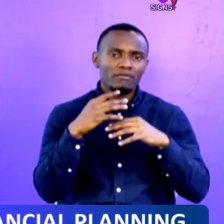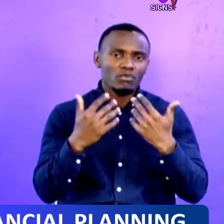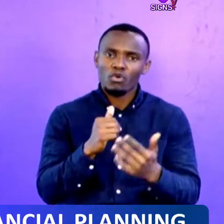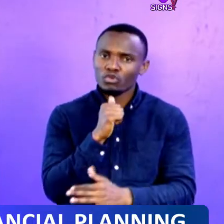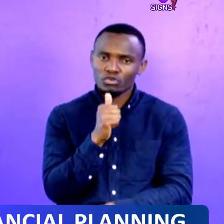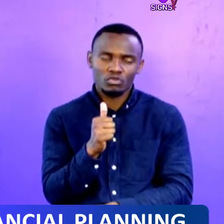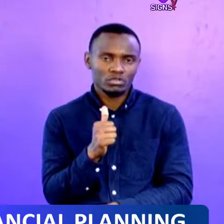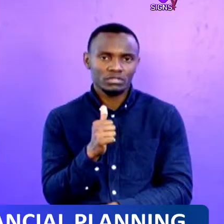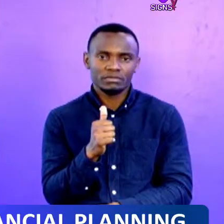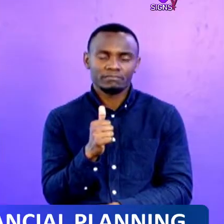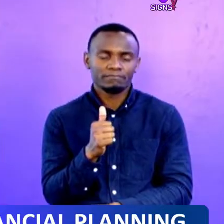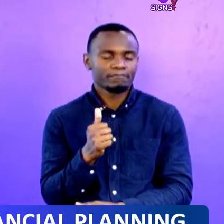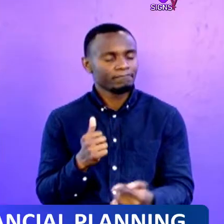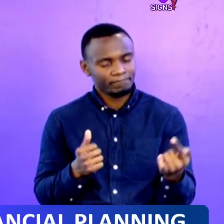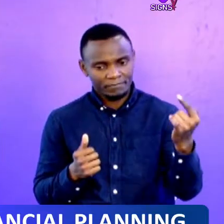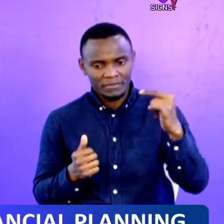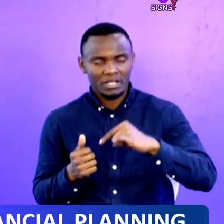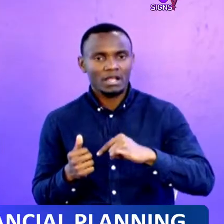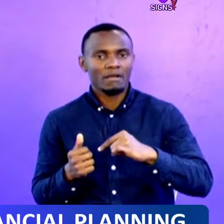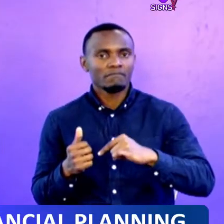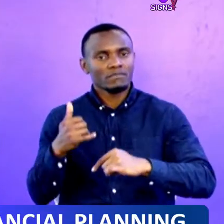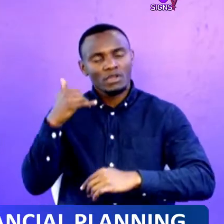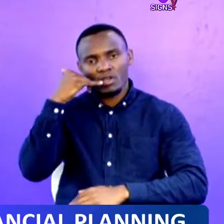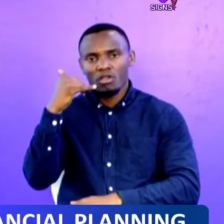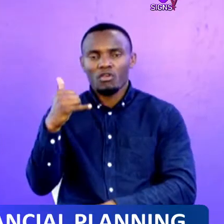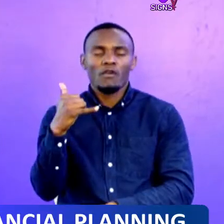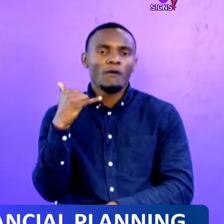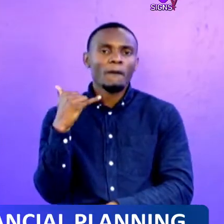Yeah. Just give me a shout,